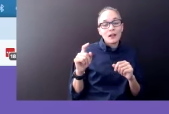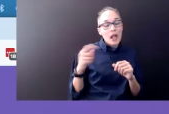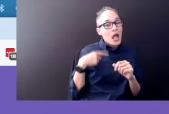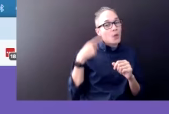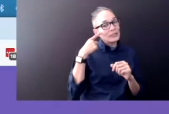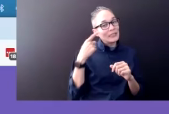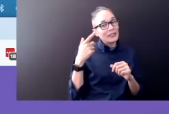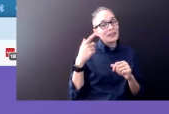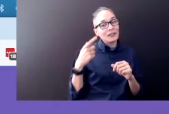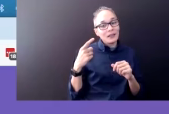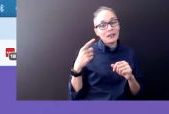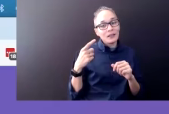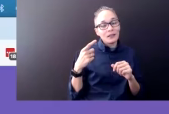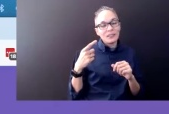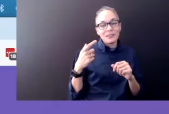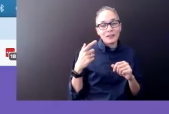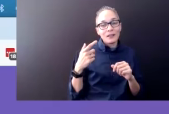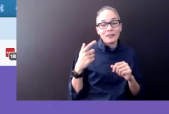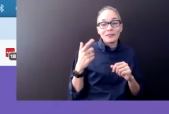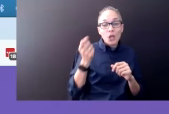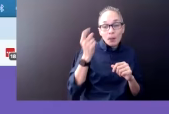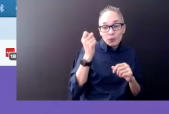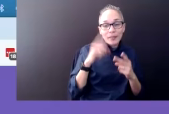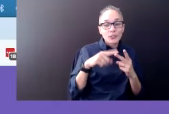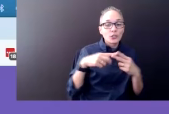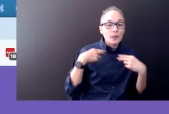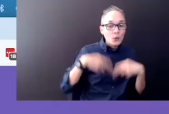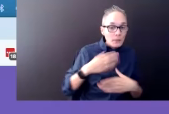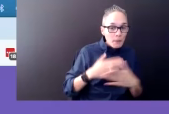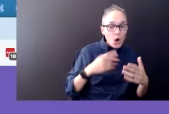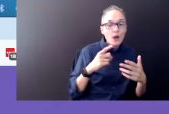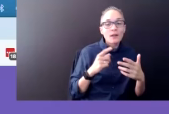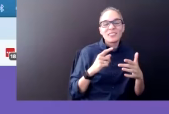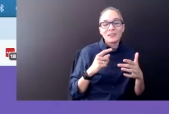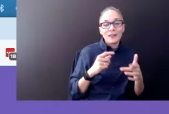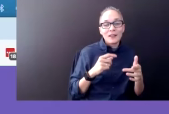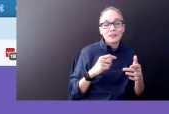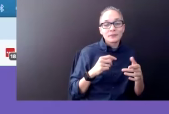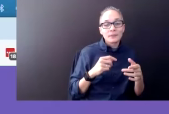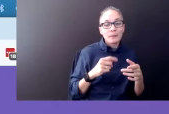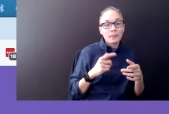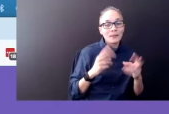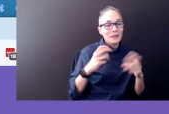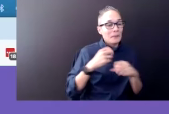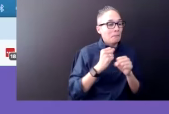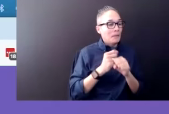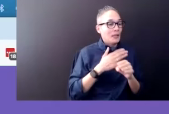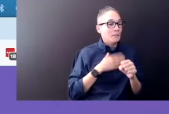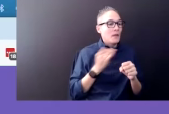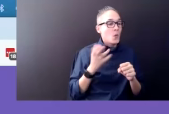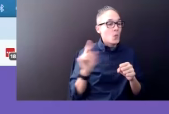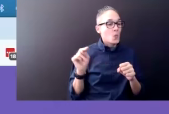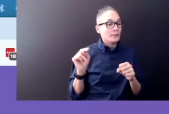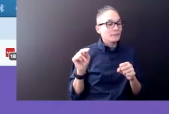thinking about adding that like what we've been talking about, the comprehension, the human element, and like even creating like my own